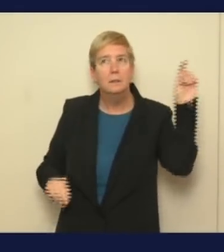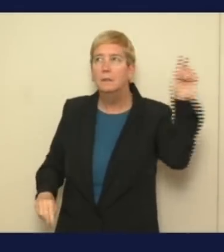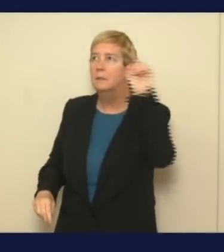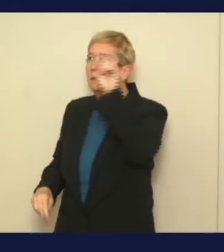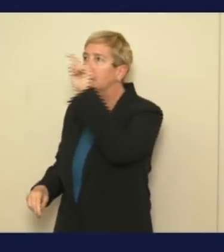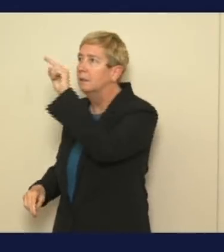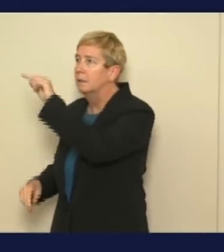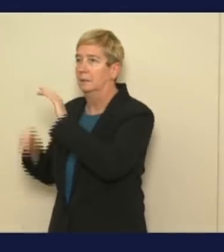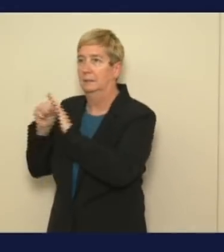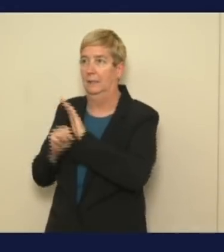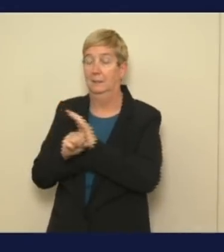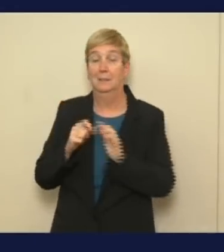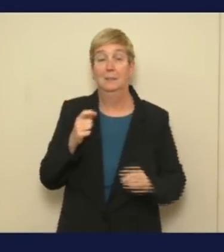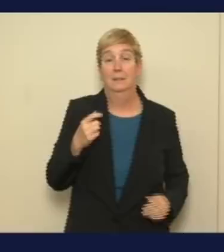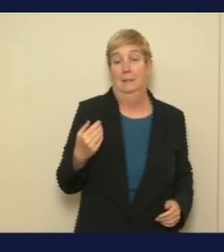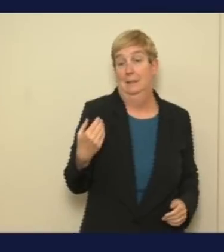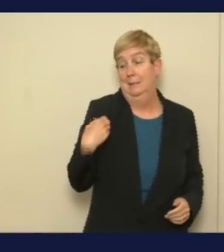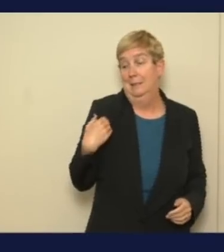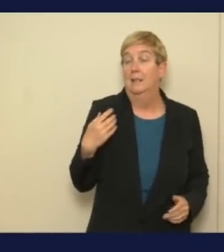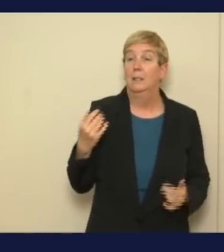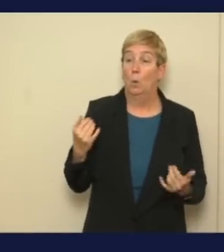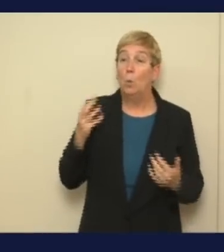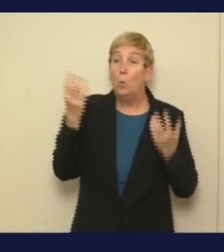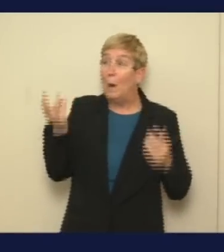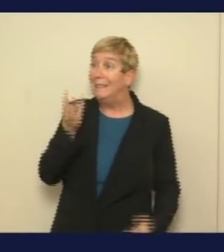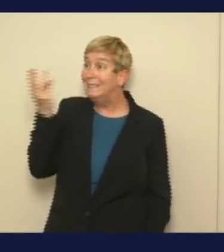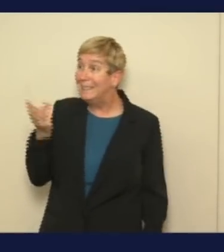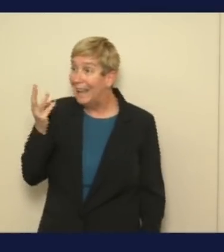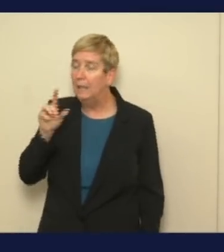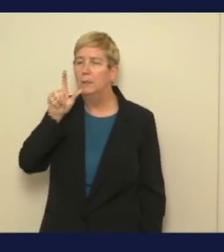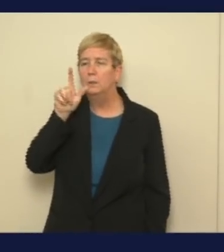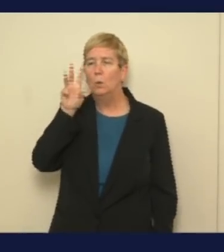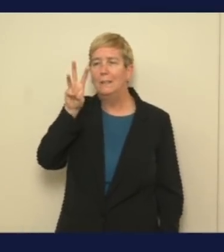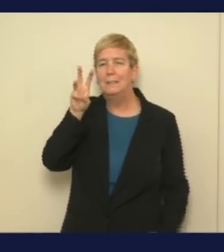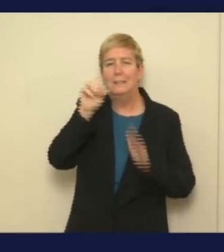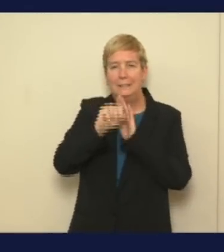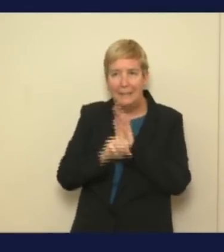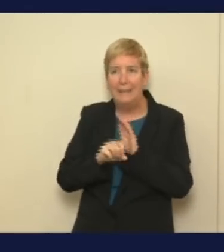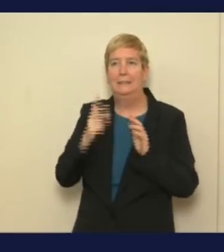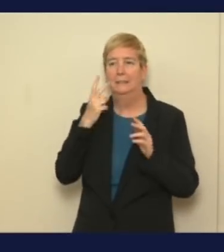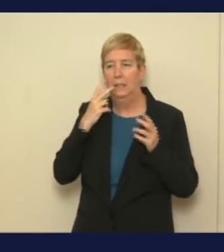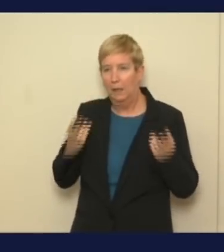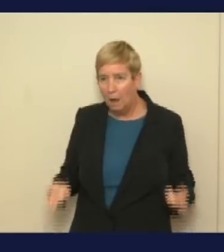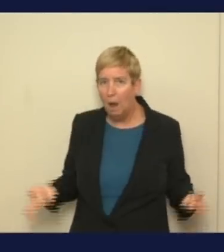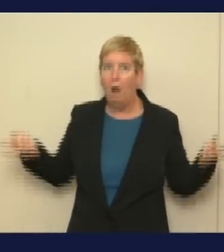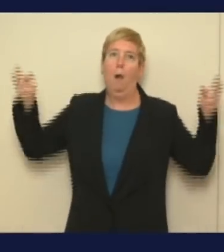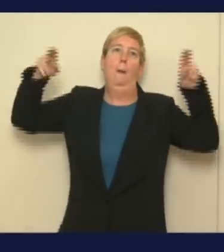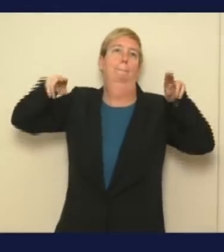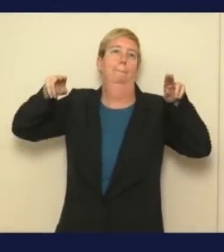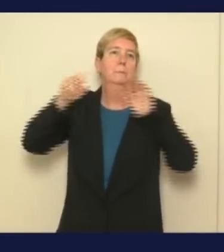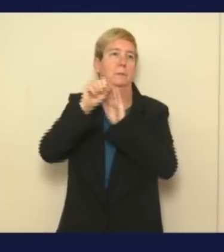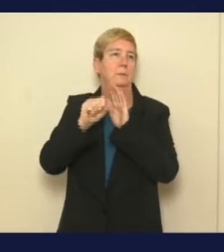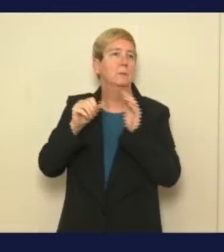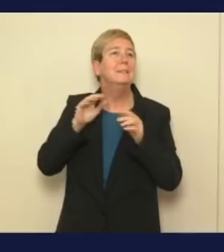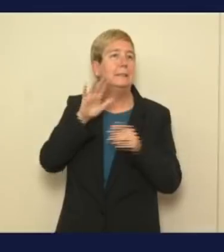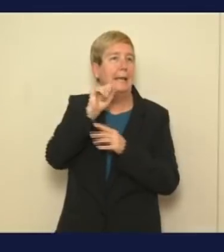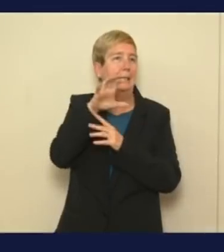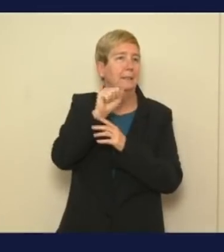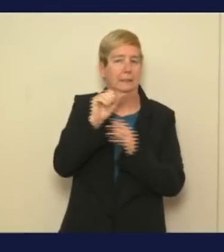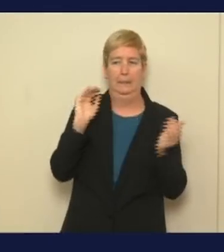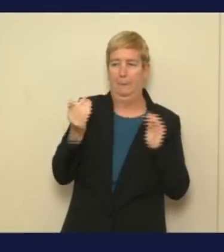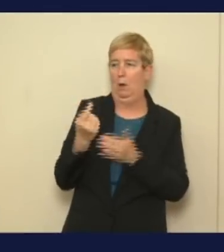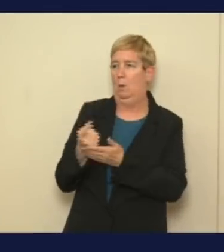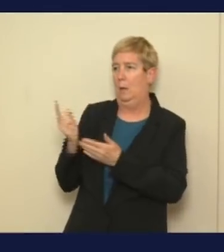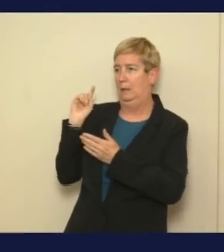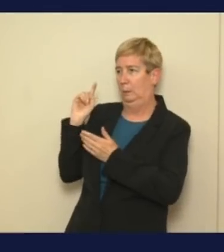of Wednesday, 26 states are seeing a higher rate of new cases as compared to last week. And in fact, the